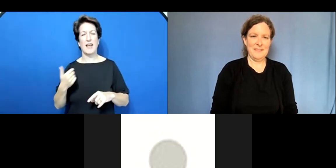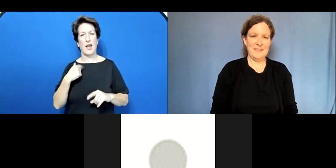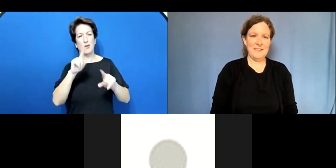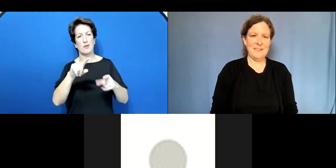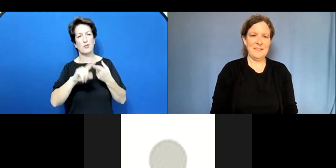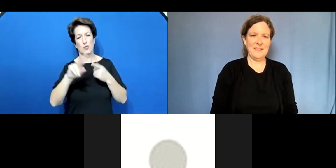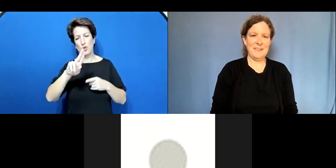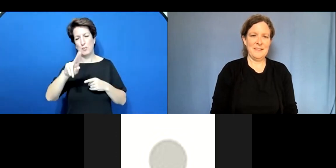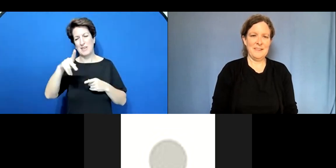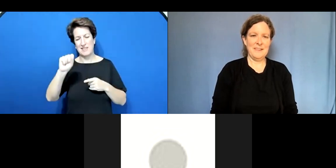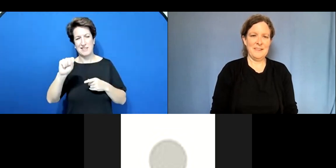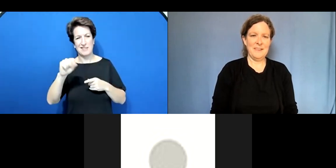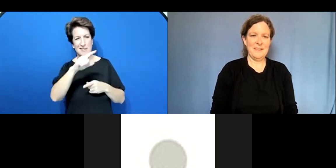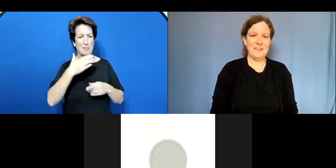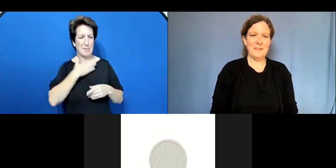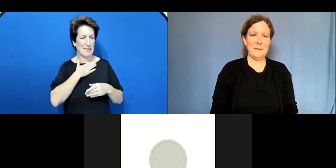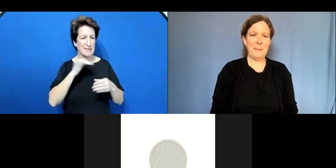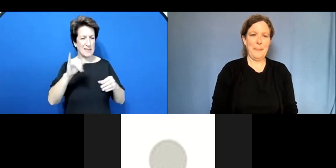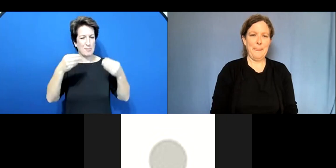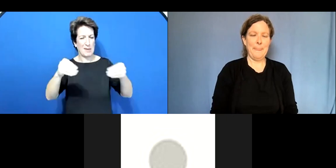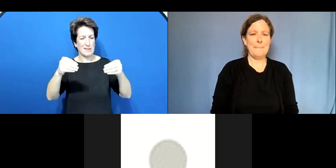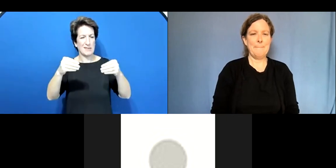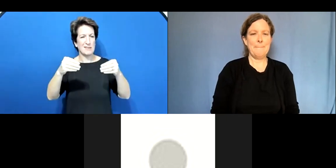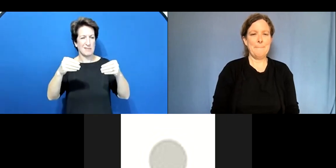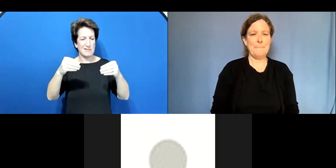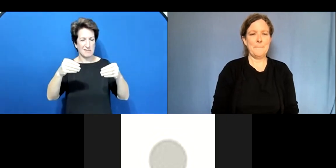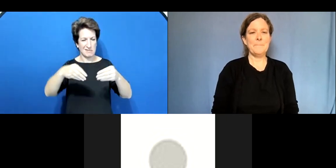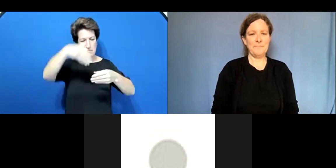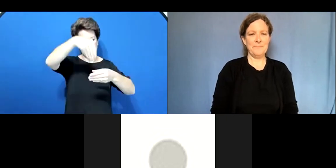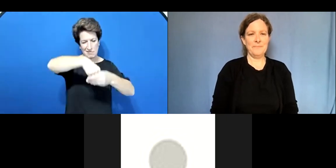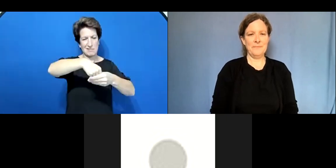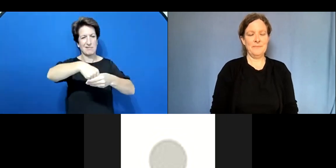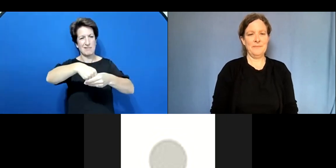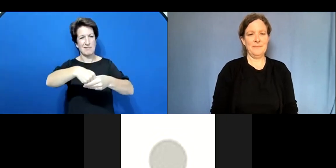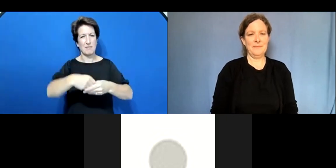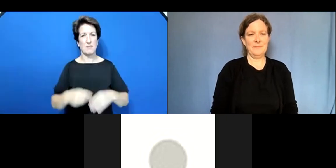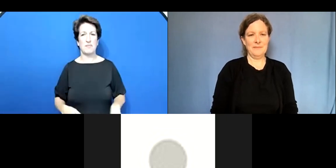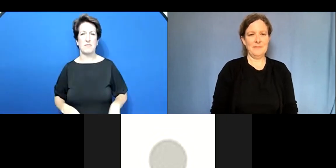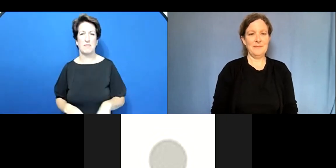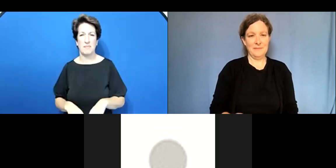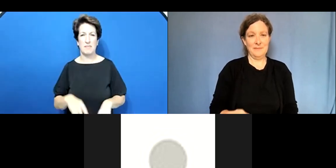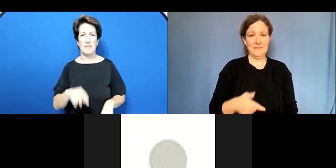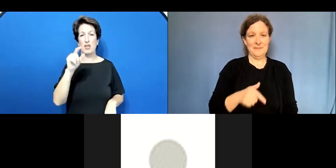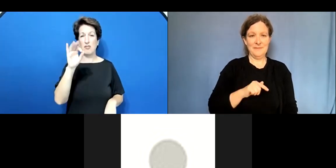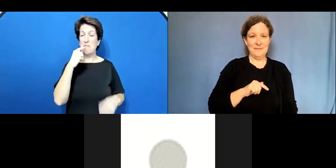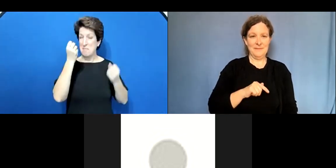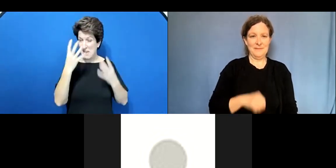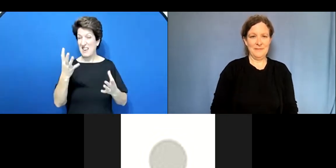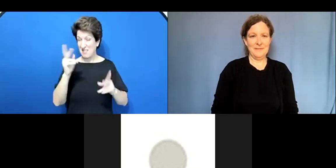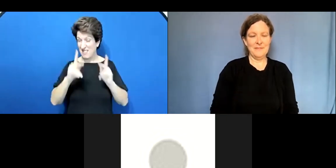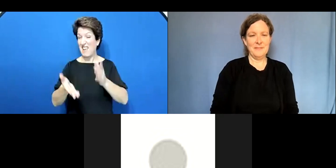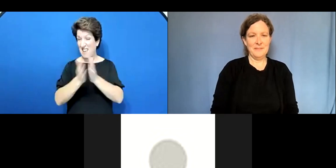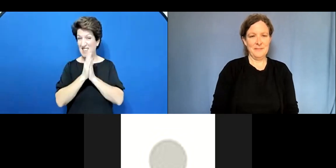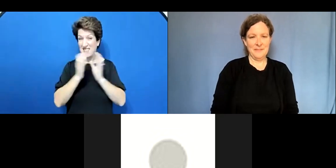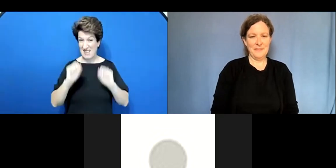get laminated. Yeah, and that's a good point, actually. They can be laminated. I get that question Yeah. a lot. Can we laminate it? Yes, it